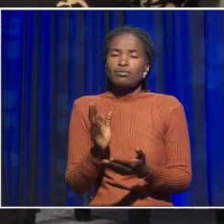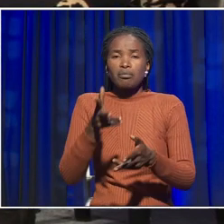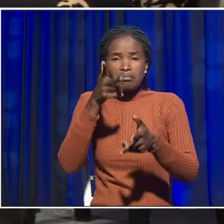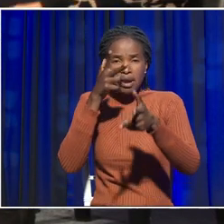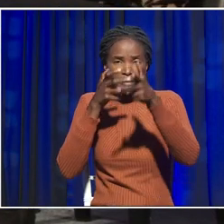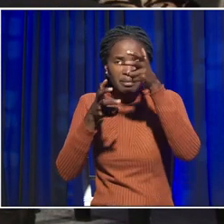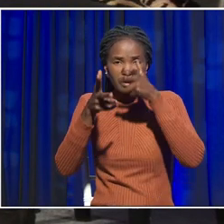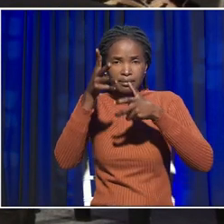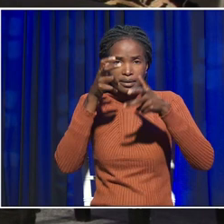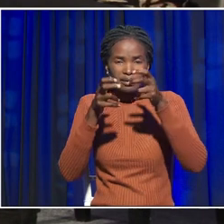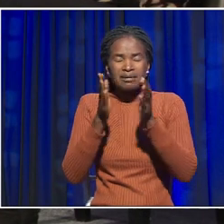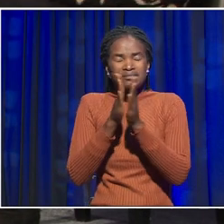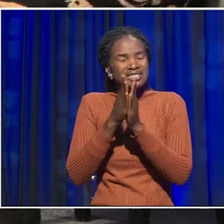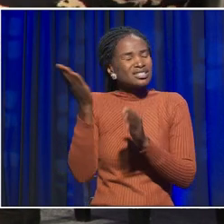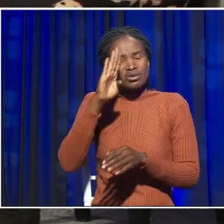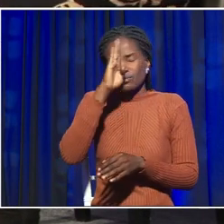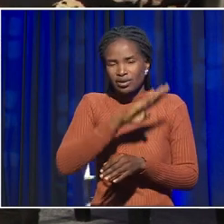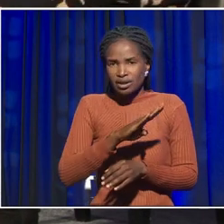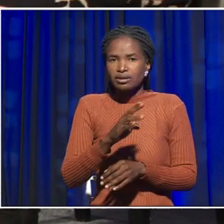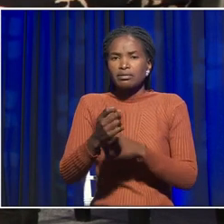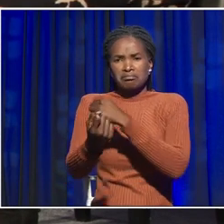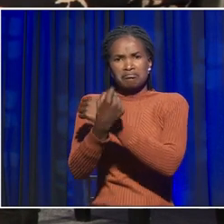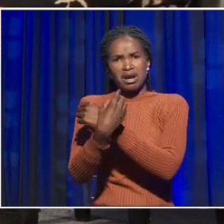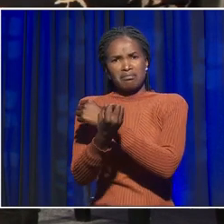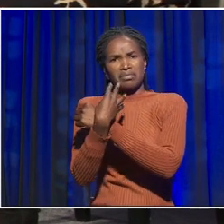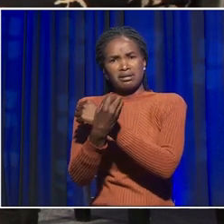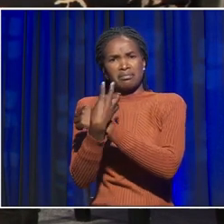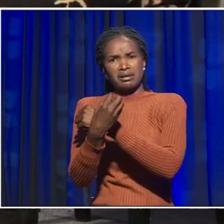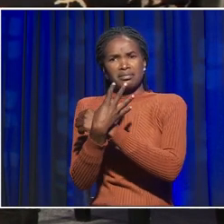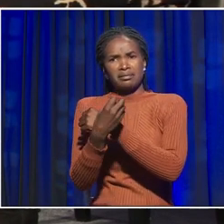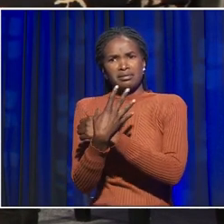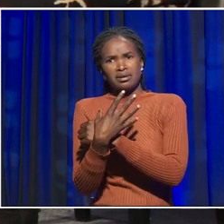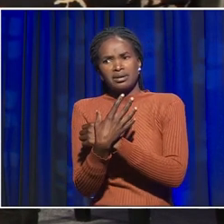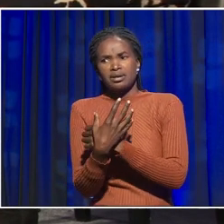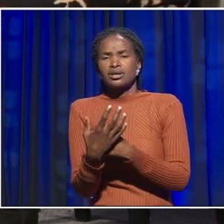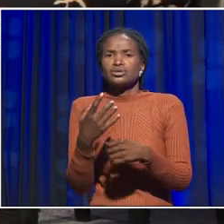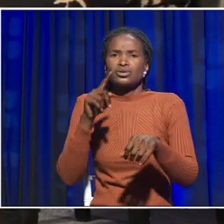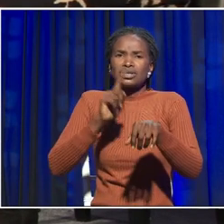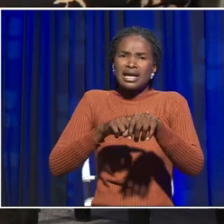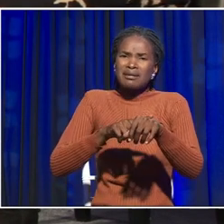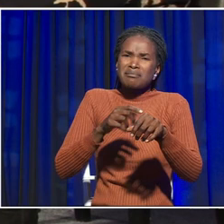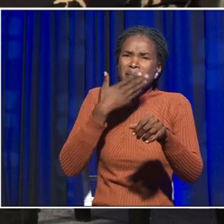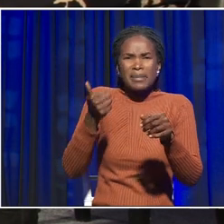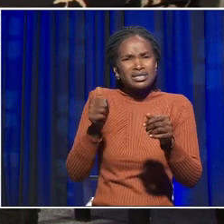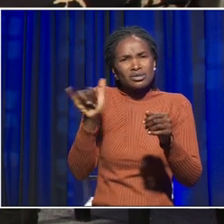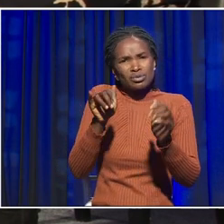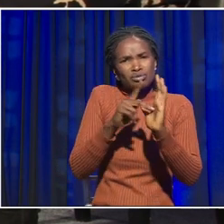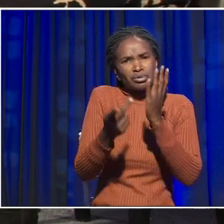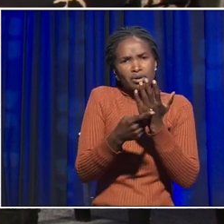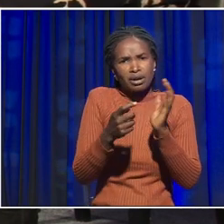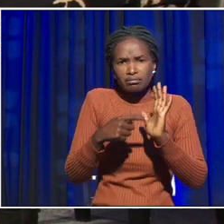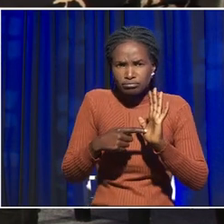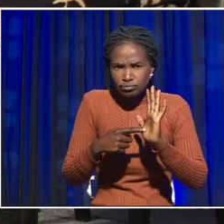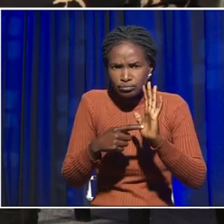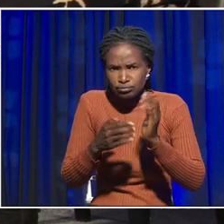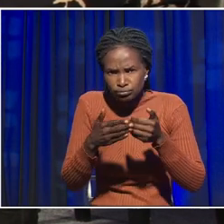in. Please don't forget to let us know about whether there's a better timing that you would like us